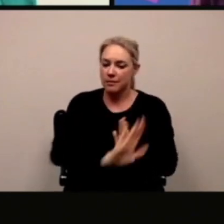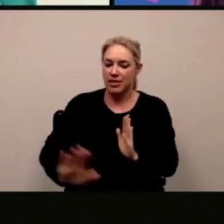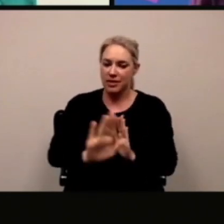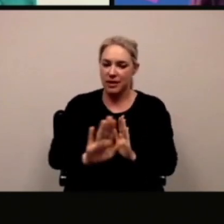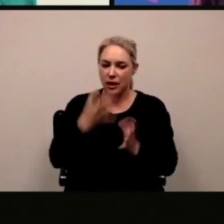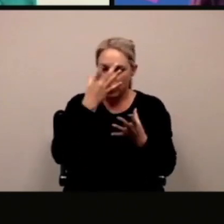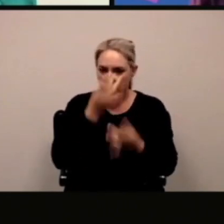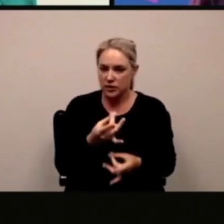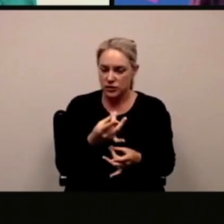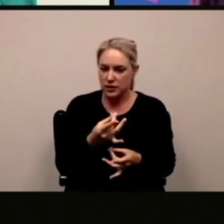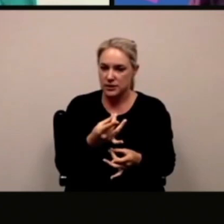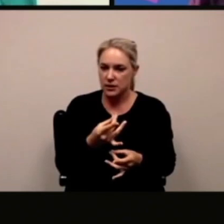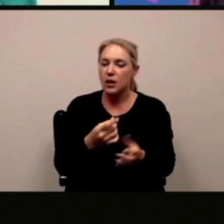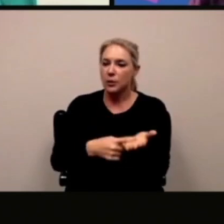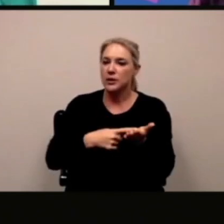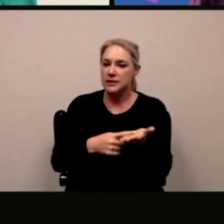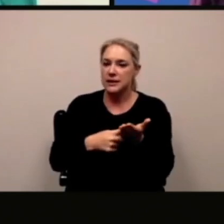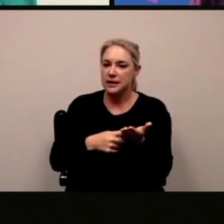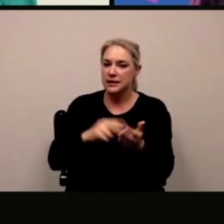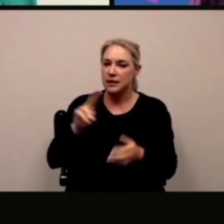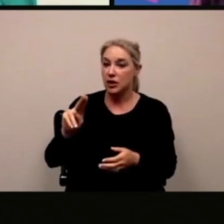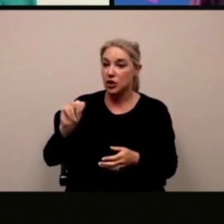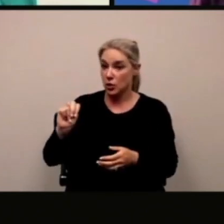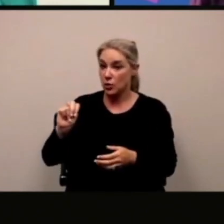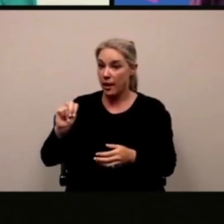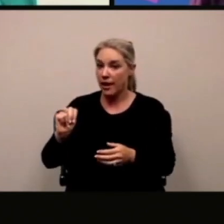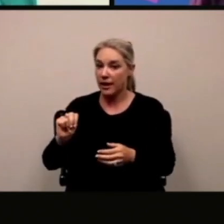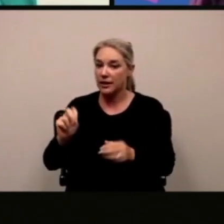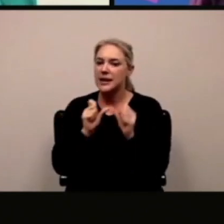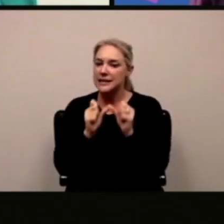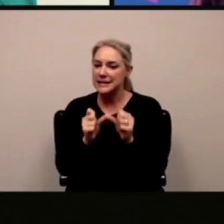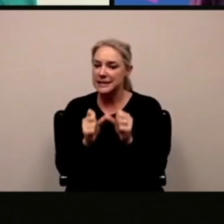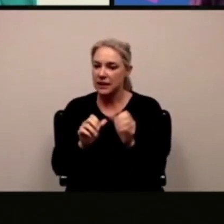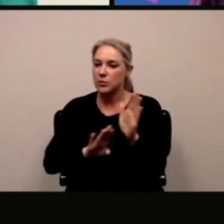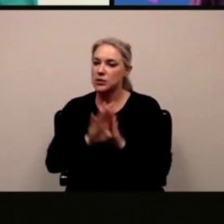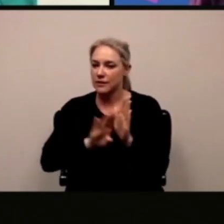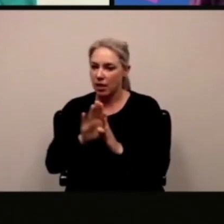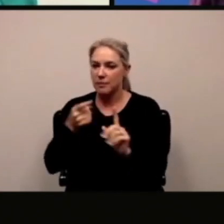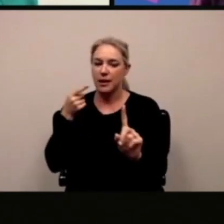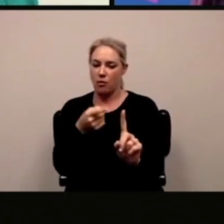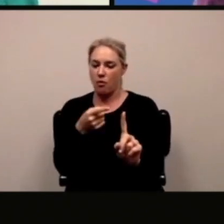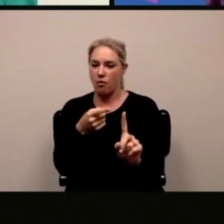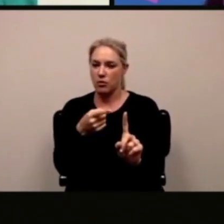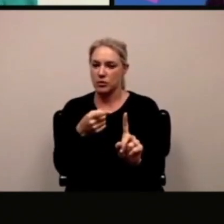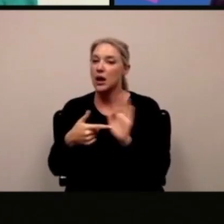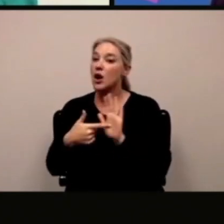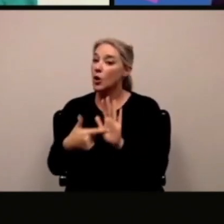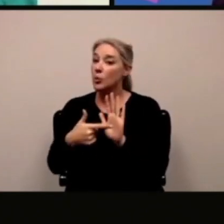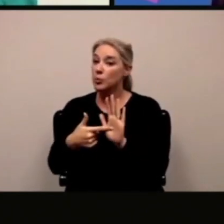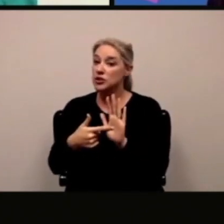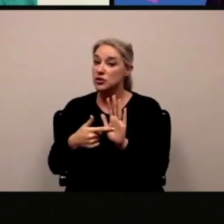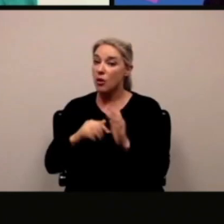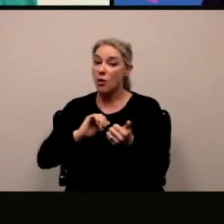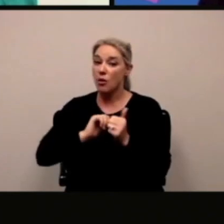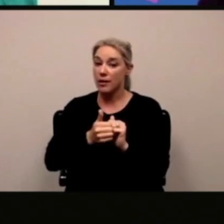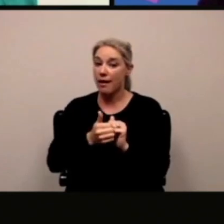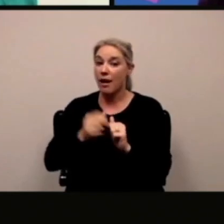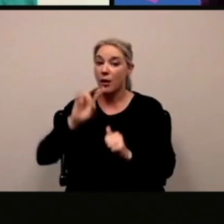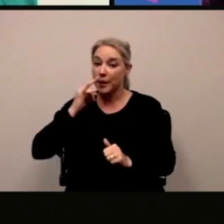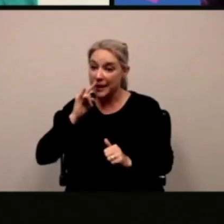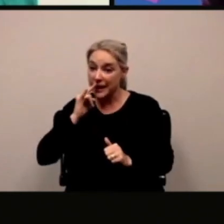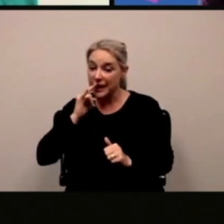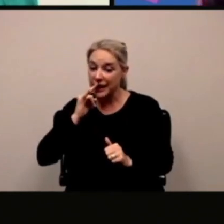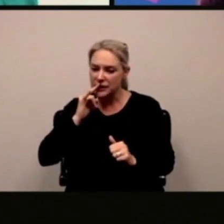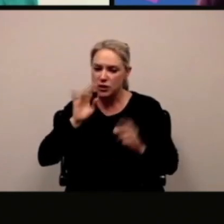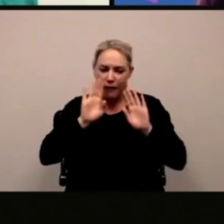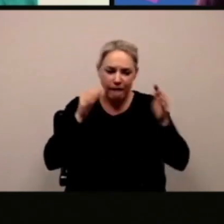Sustainable Development Goals. And so we kind of inspired them with a couple of video clips of how kids themselves are taking on some of these real world problems